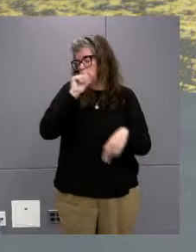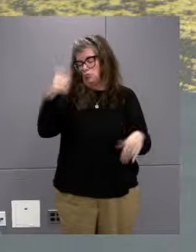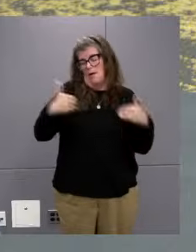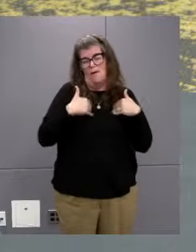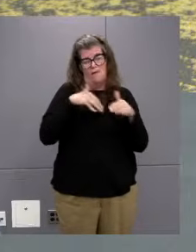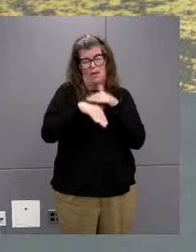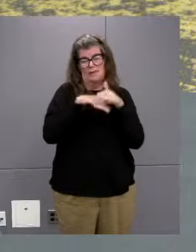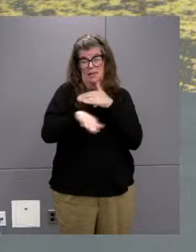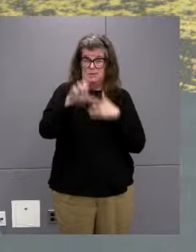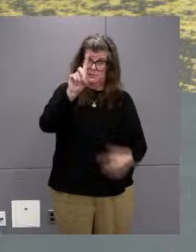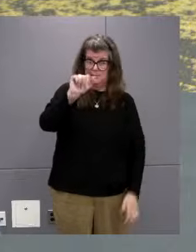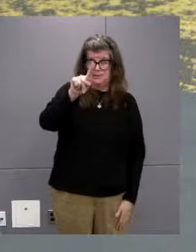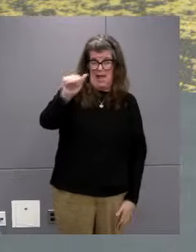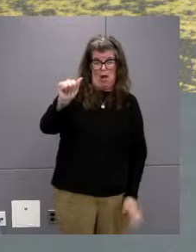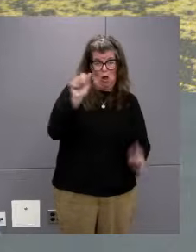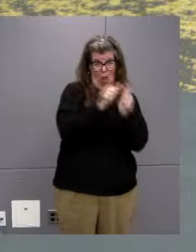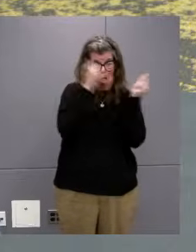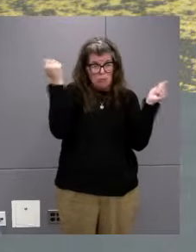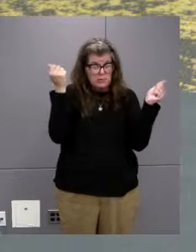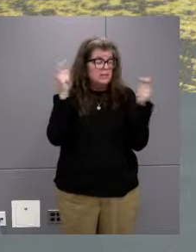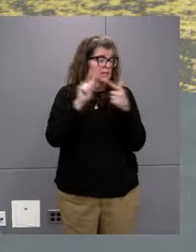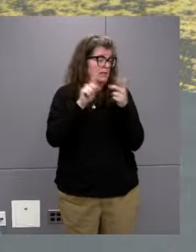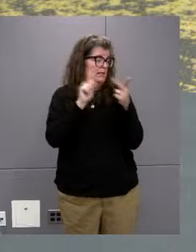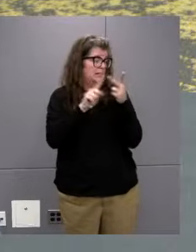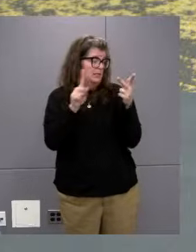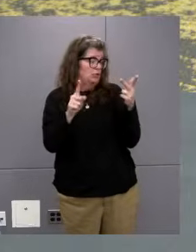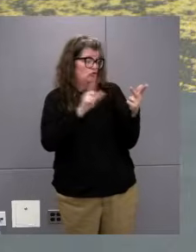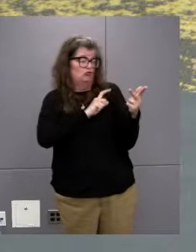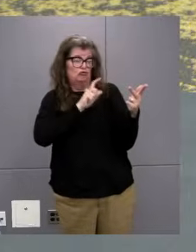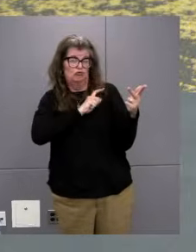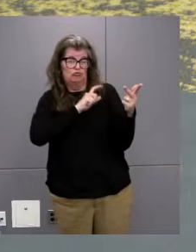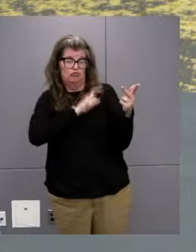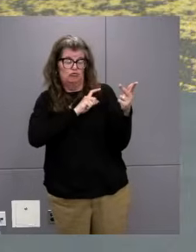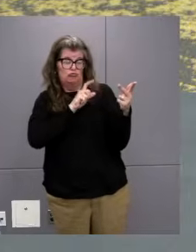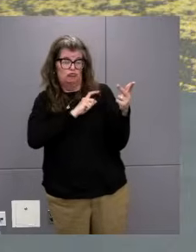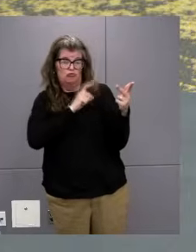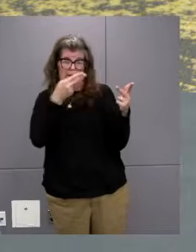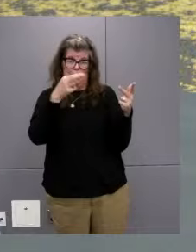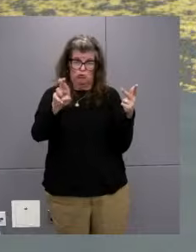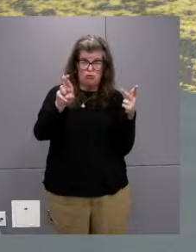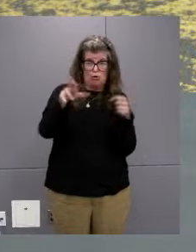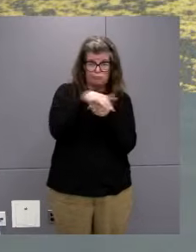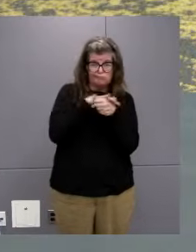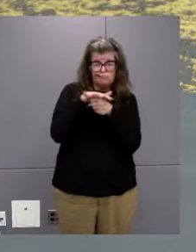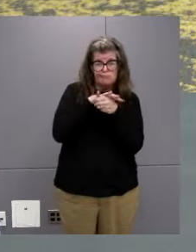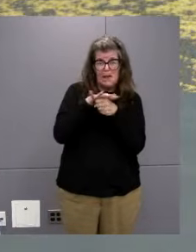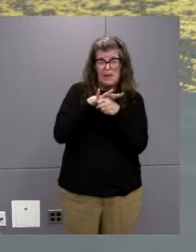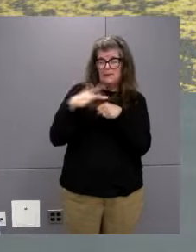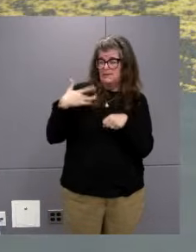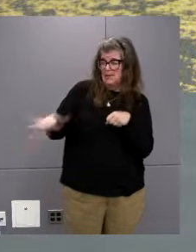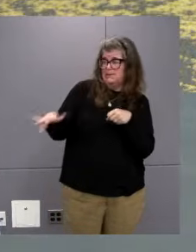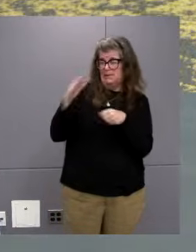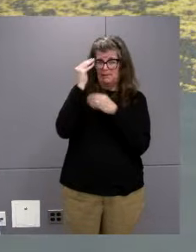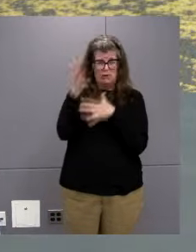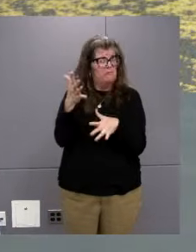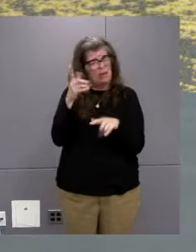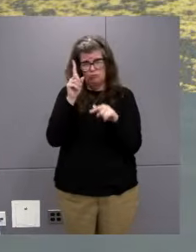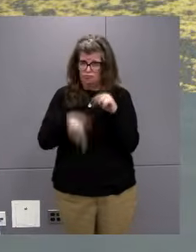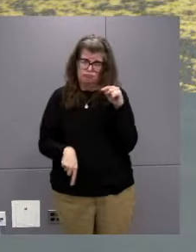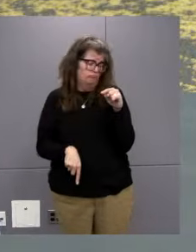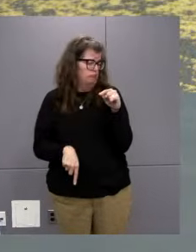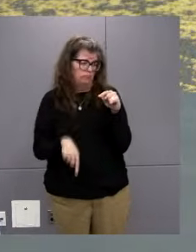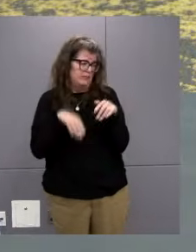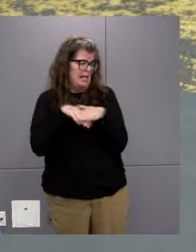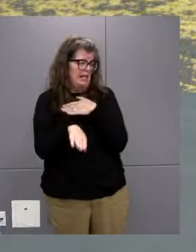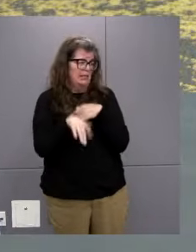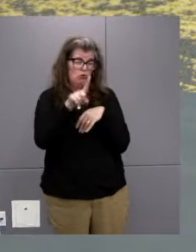can't have random people walking in and out of there. We've got secured HR areas that have sensitive information. We can't have people walking in and out of there. When